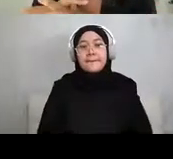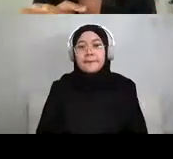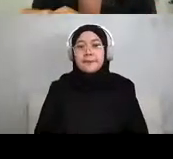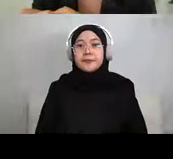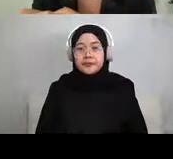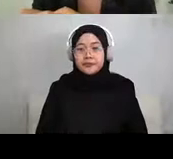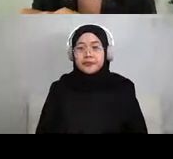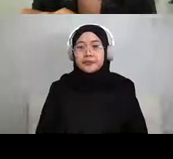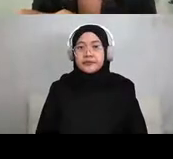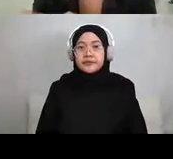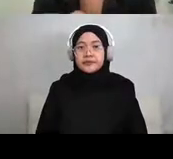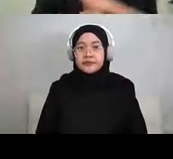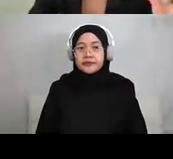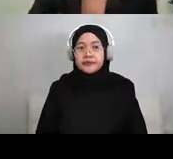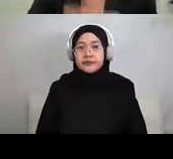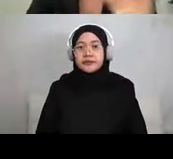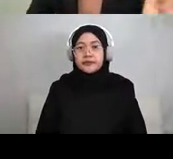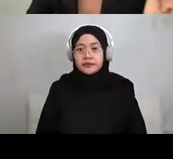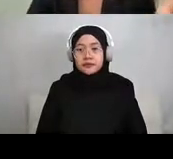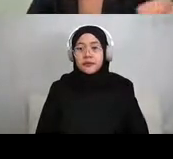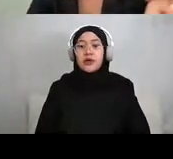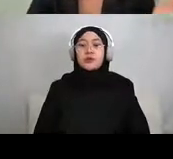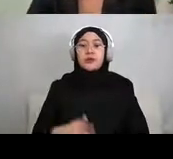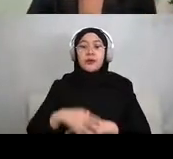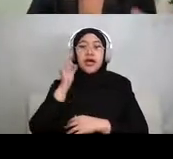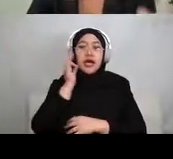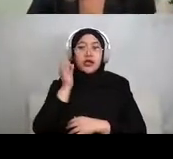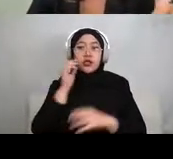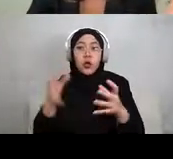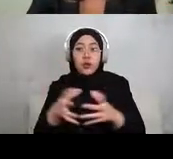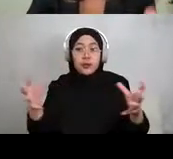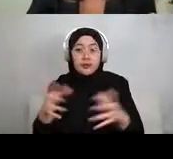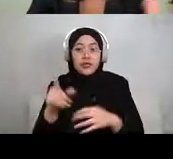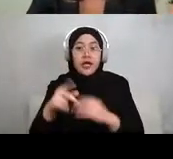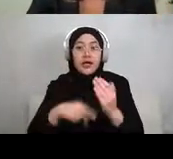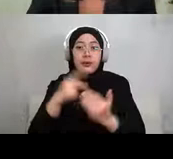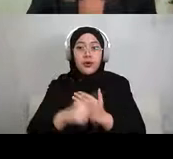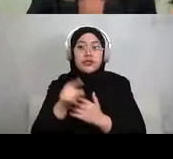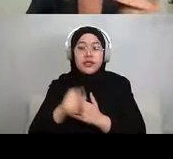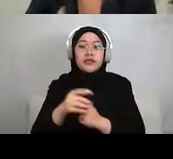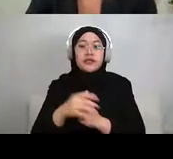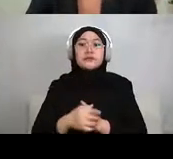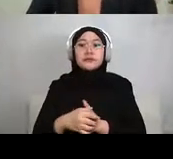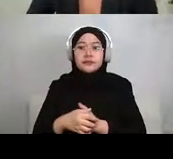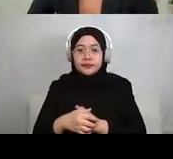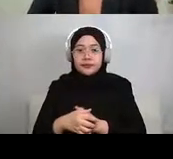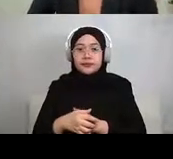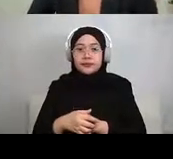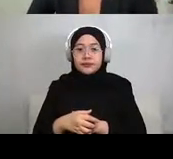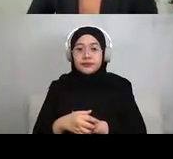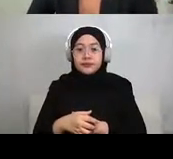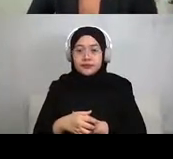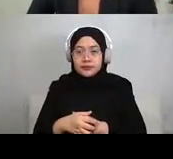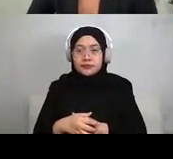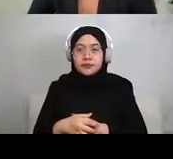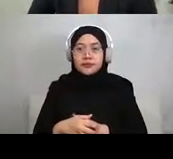project. You can go. And the last one is the leasing contract between these private parties. That also